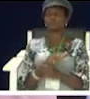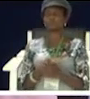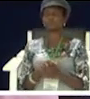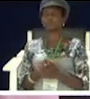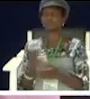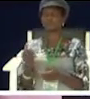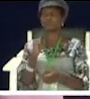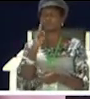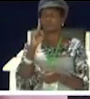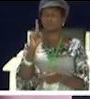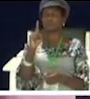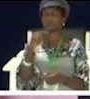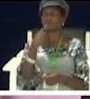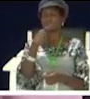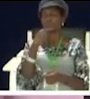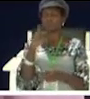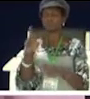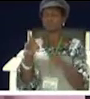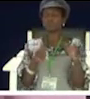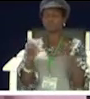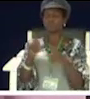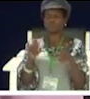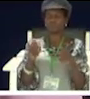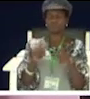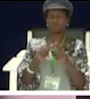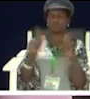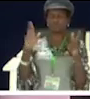the one who reigns supreme,